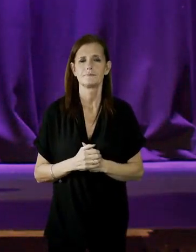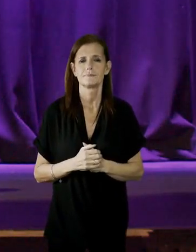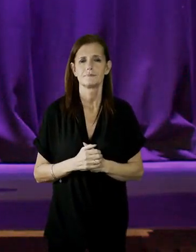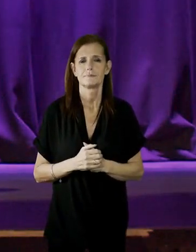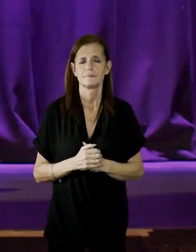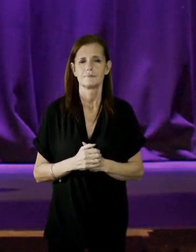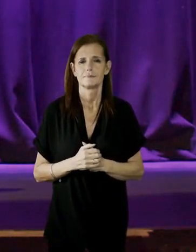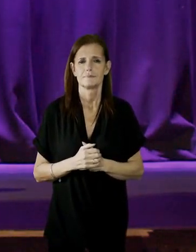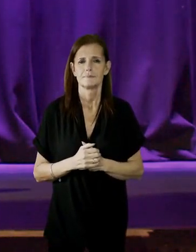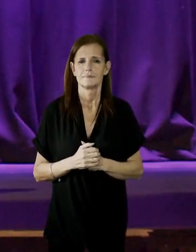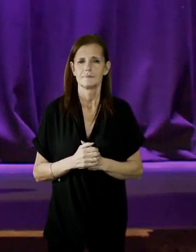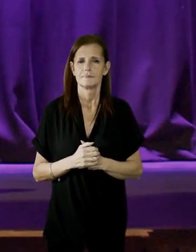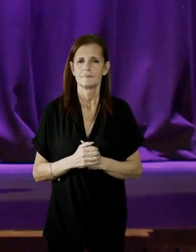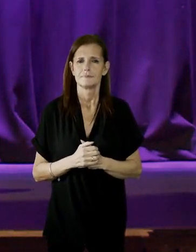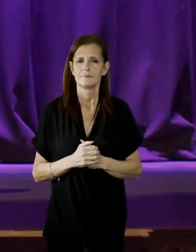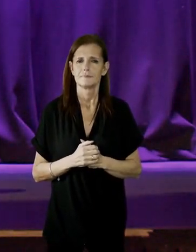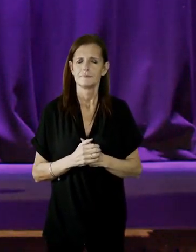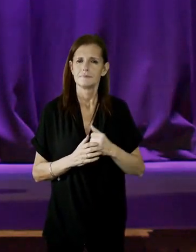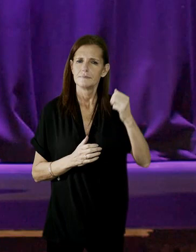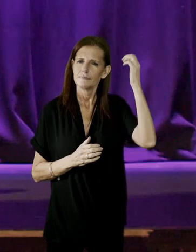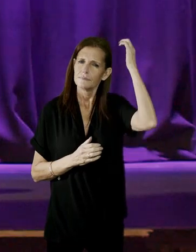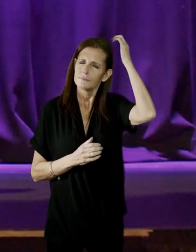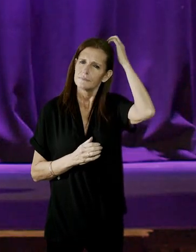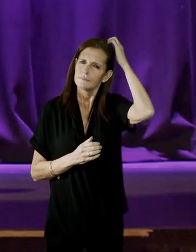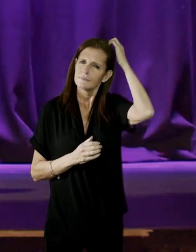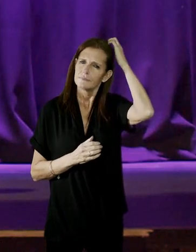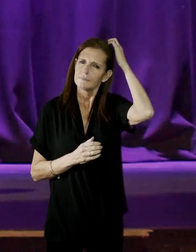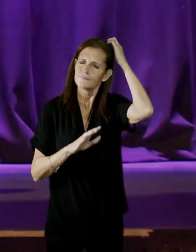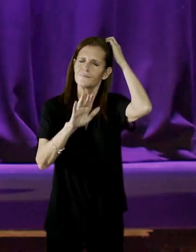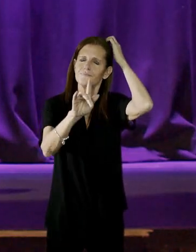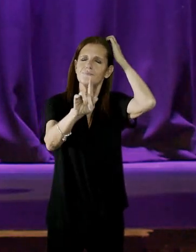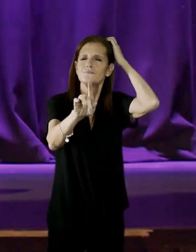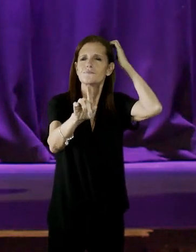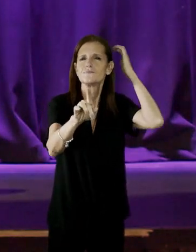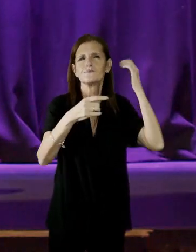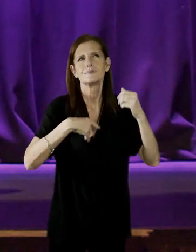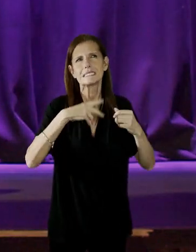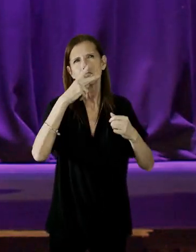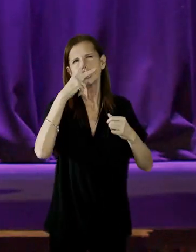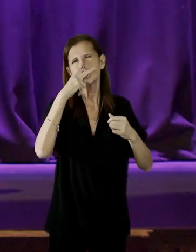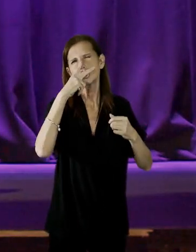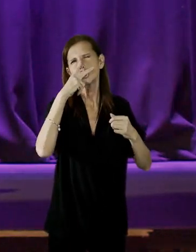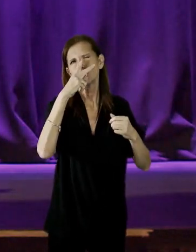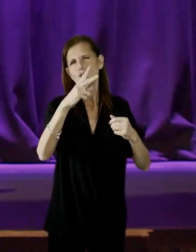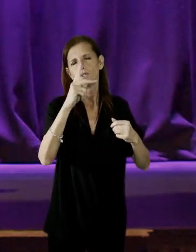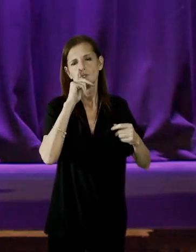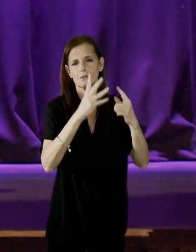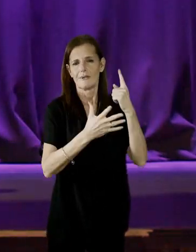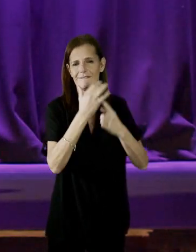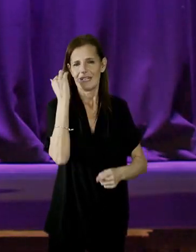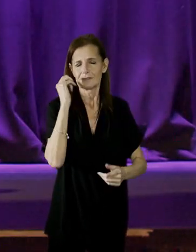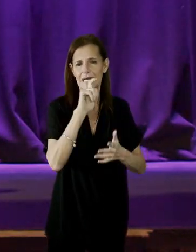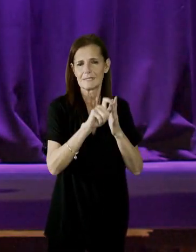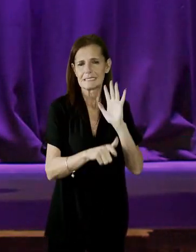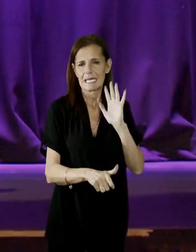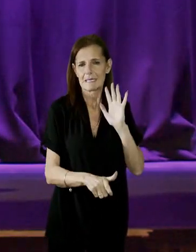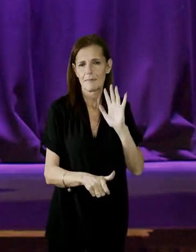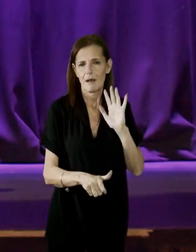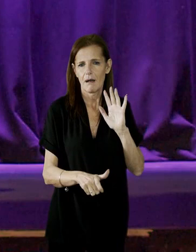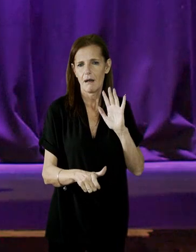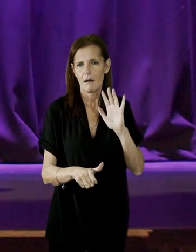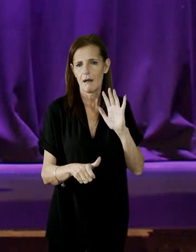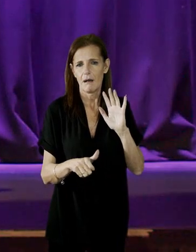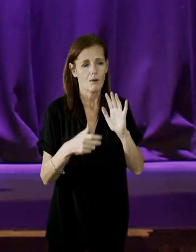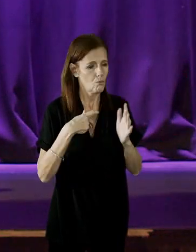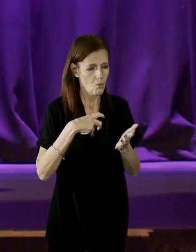tell you this. I was 2 years old when they found out that I was disabled. What happened is I wasn't walking or talking